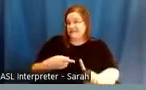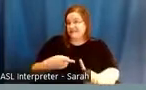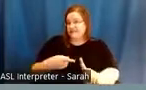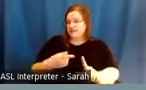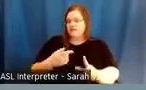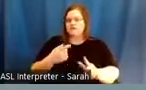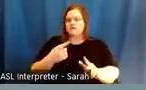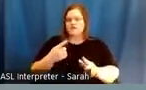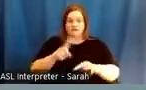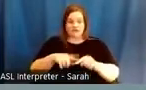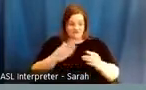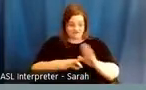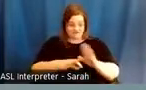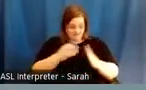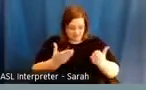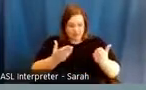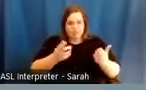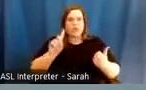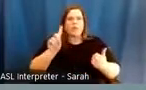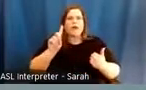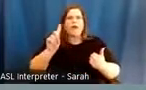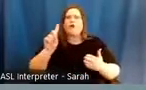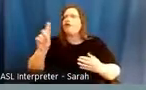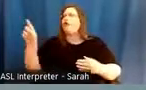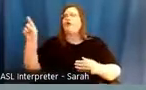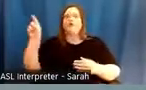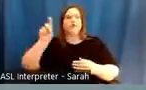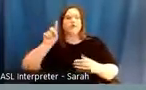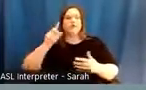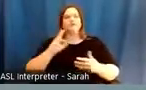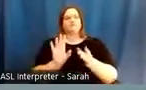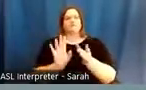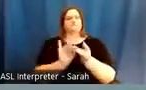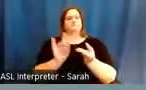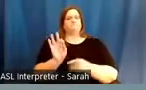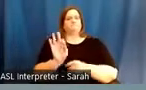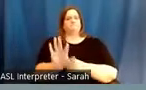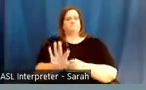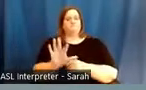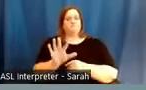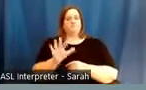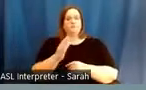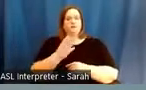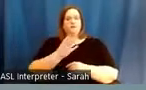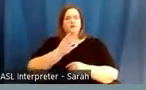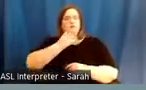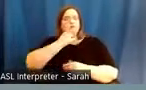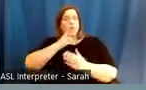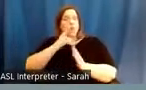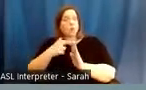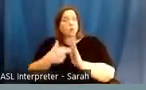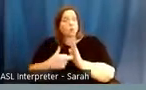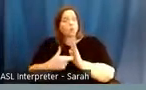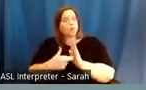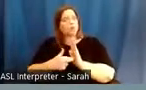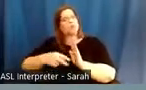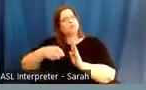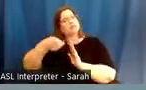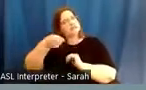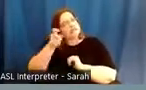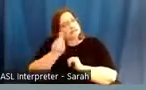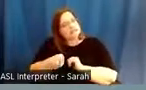are you going to find it? So I just wanted to comment on that smoking rules especially need to